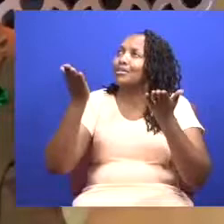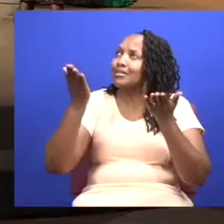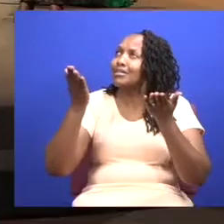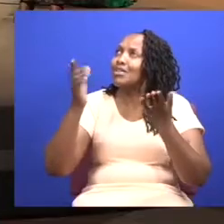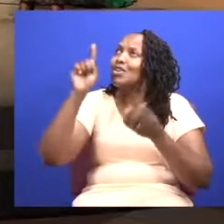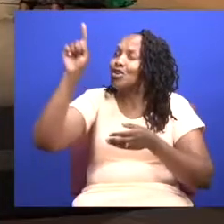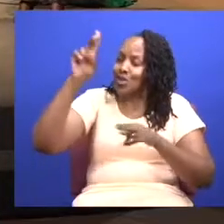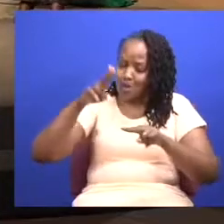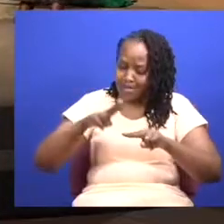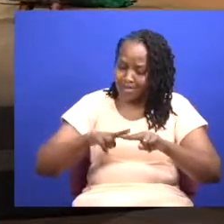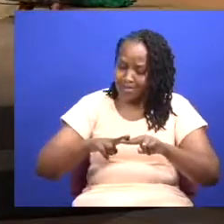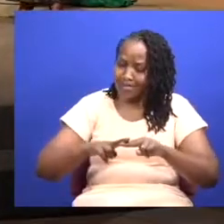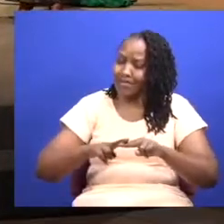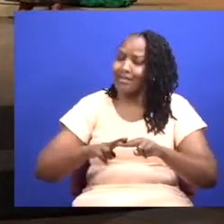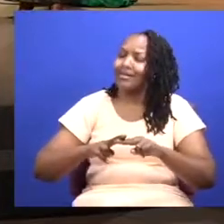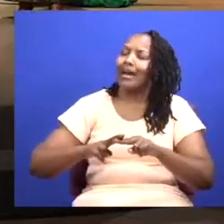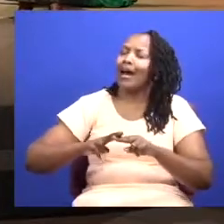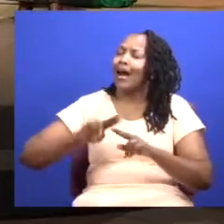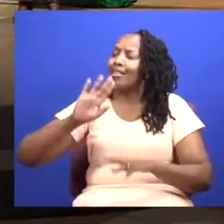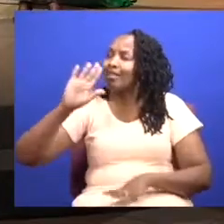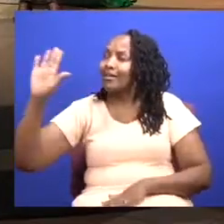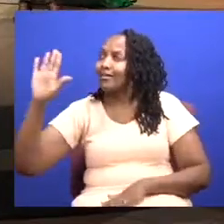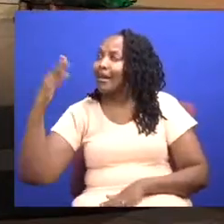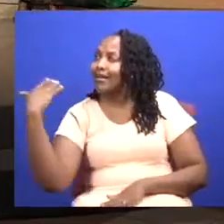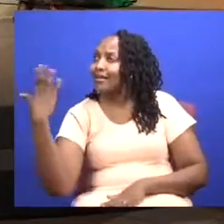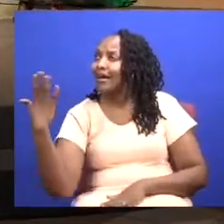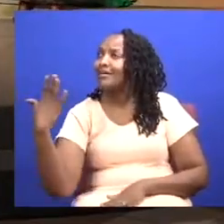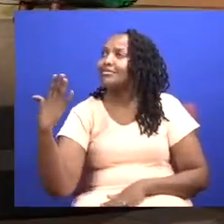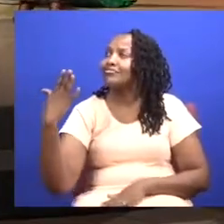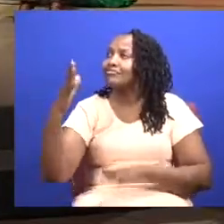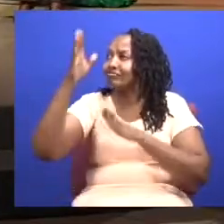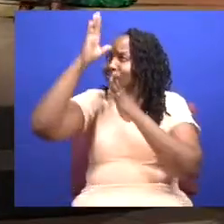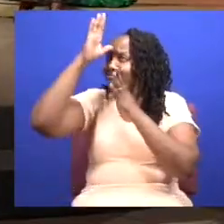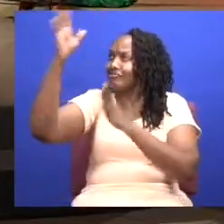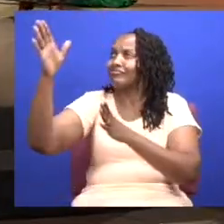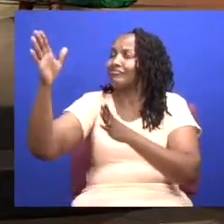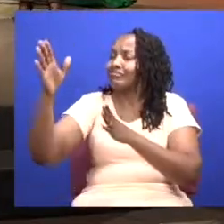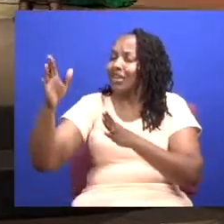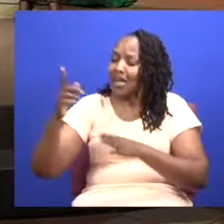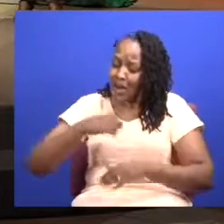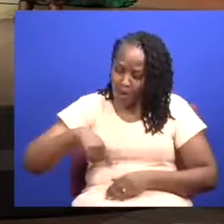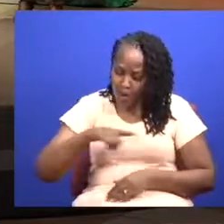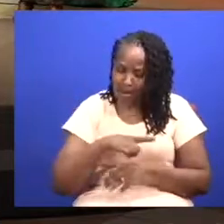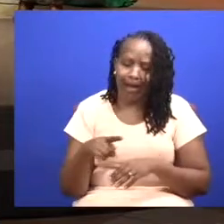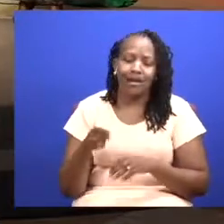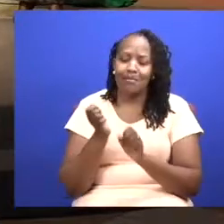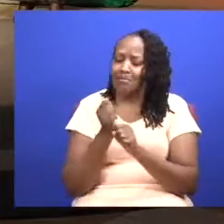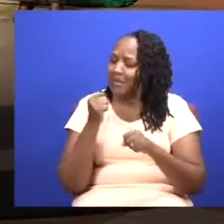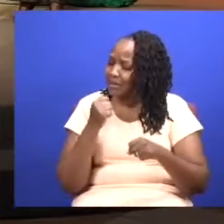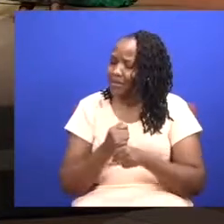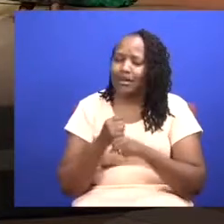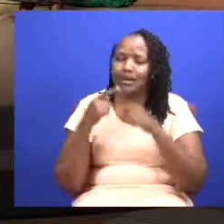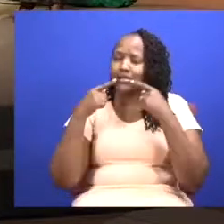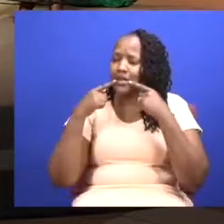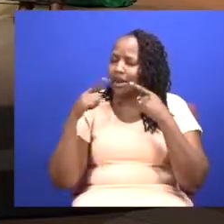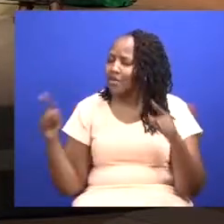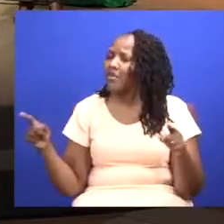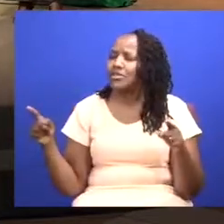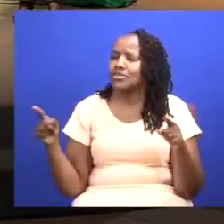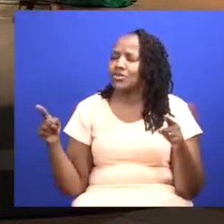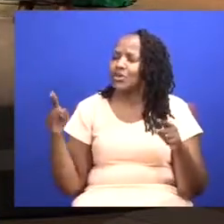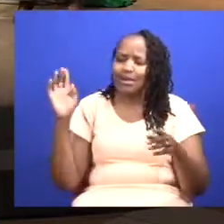You are high and exalted. You are seated at the right hand of the Father. And we are making